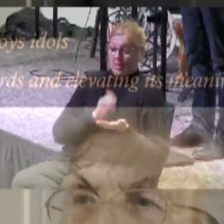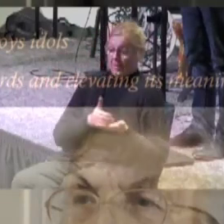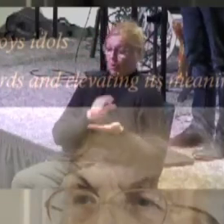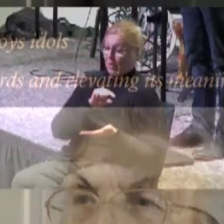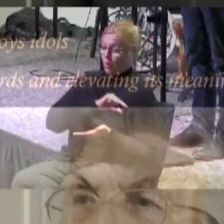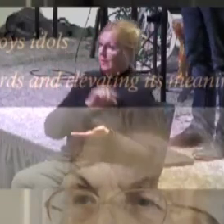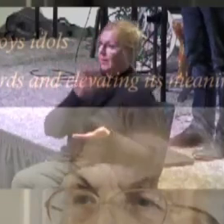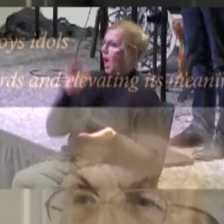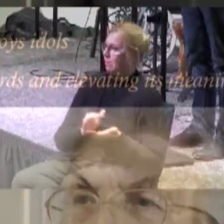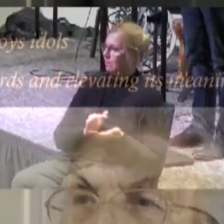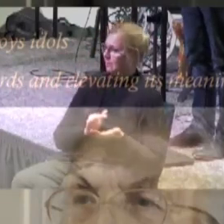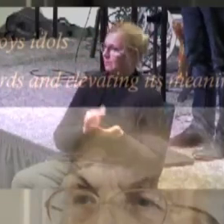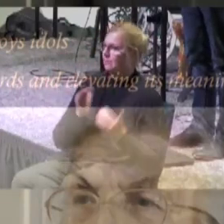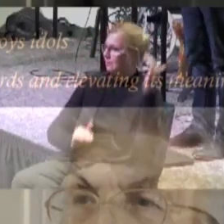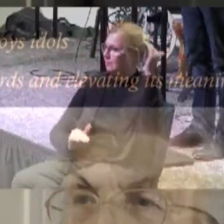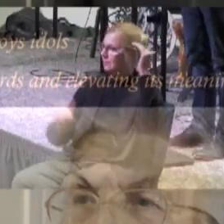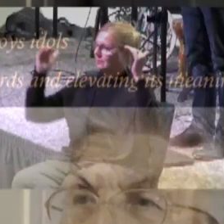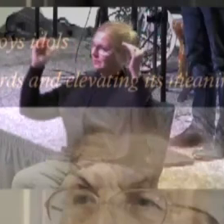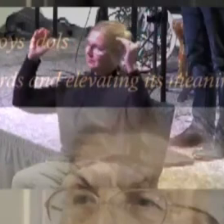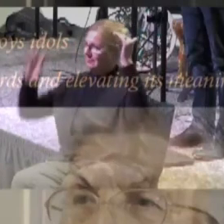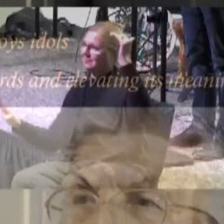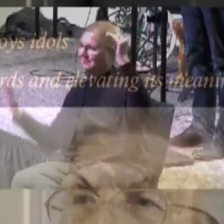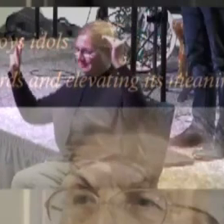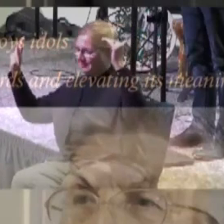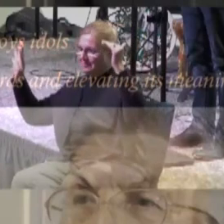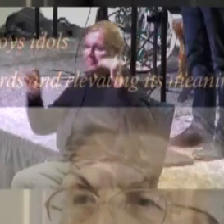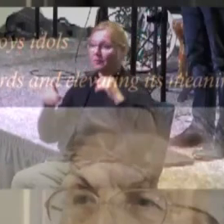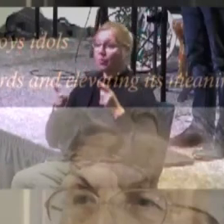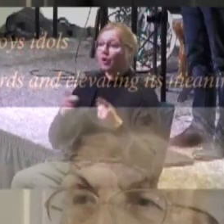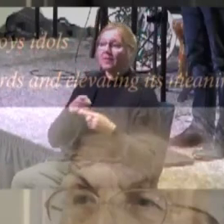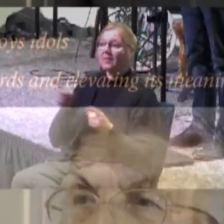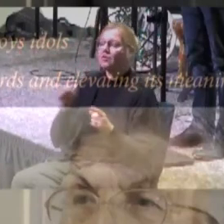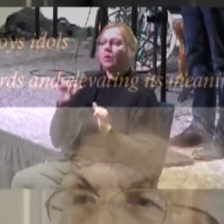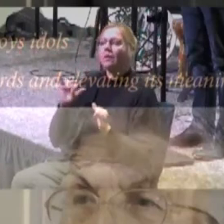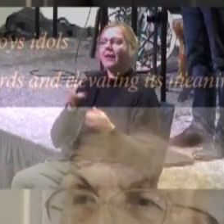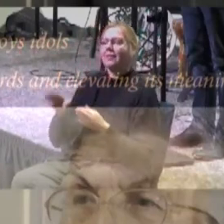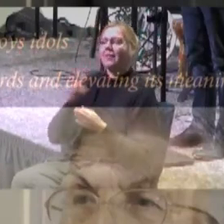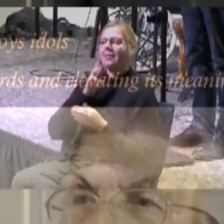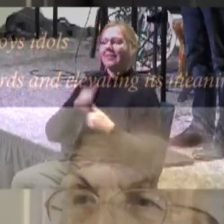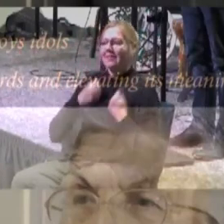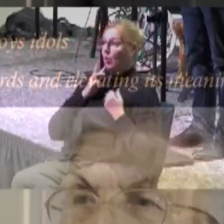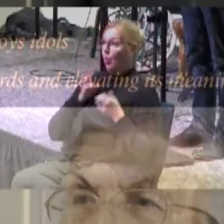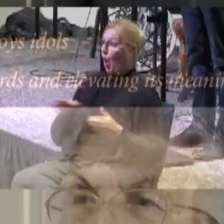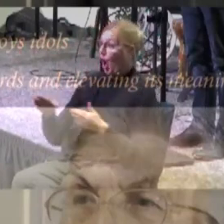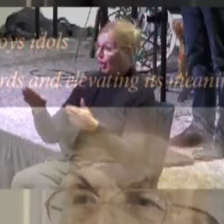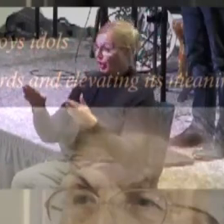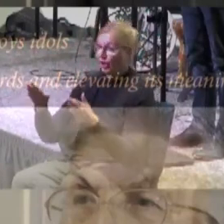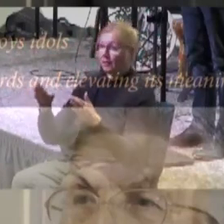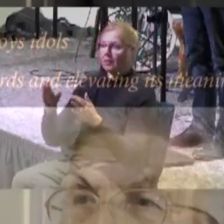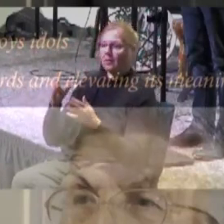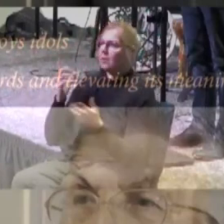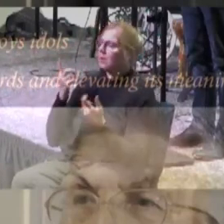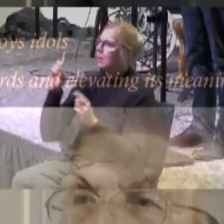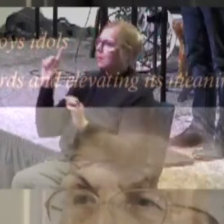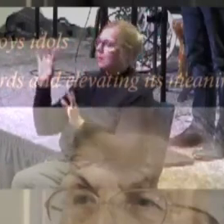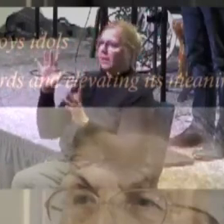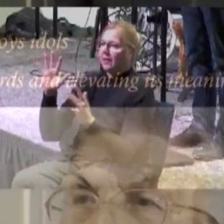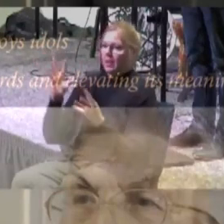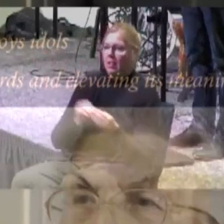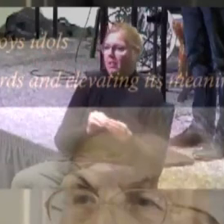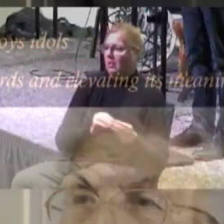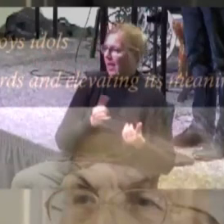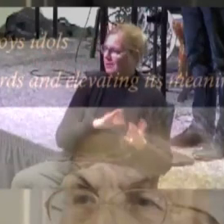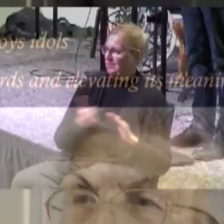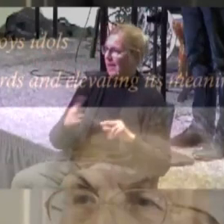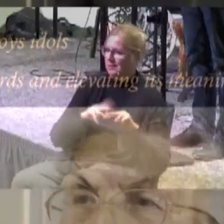the church. Translations that were once channels of living water have salted up like the Dead Sea. What